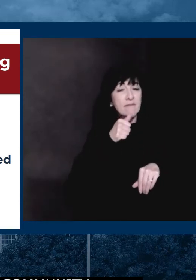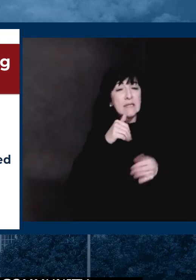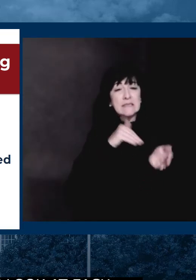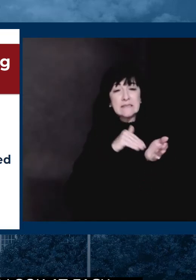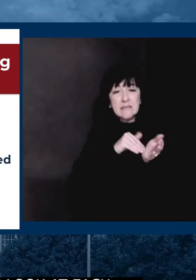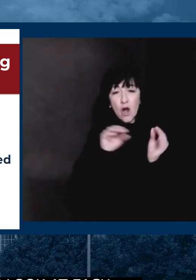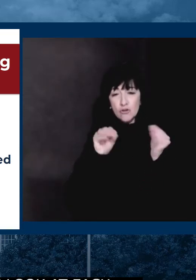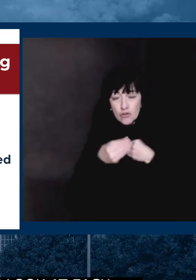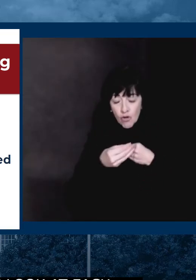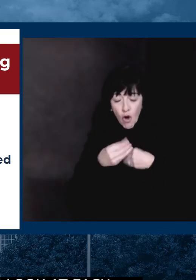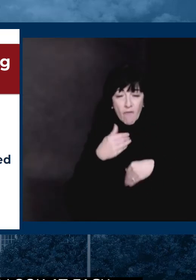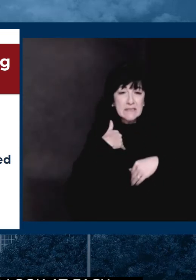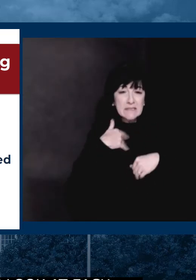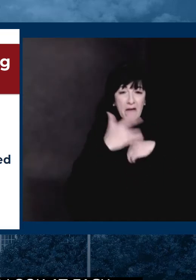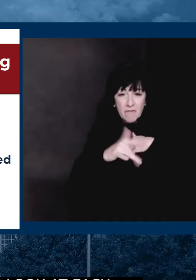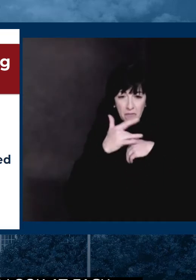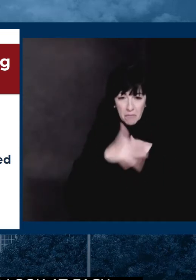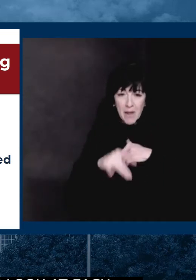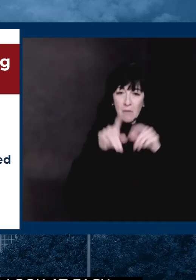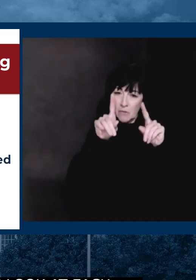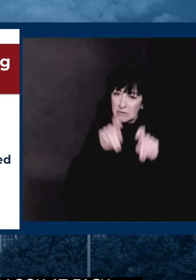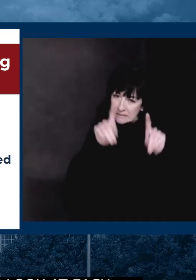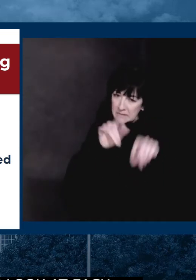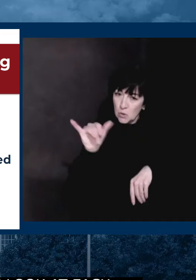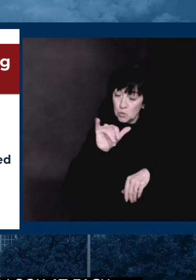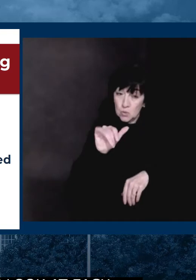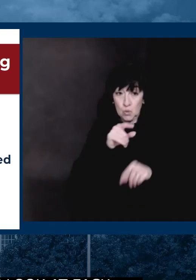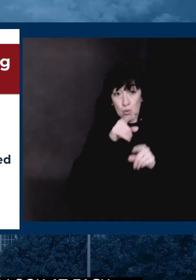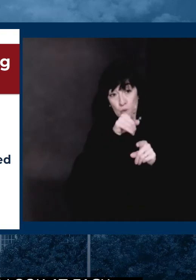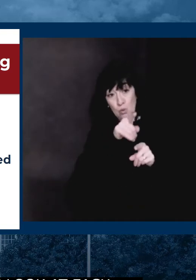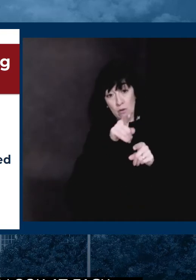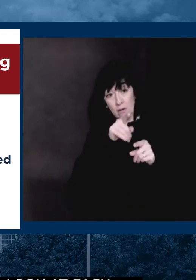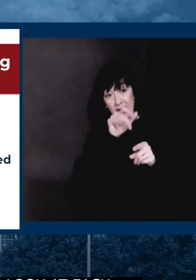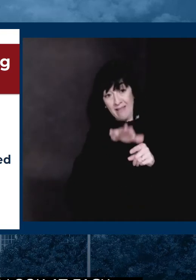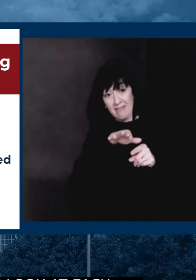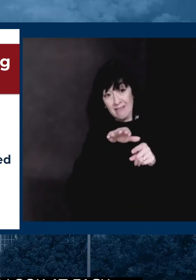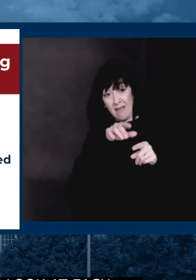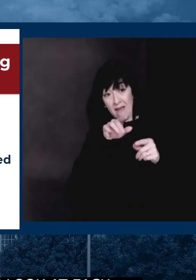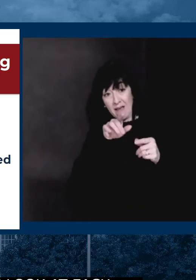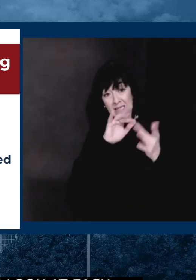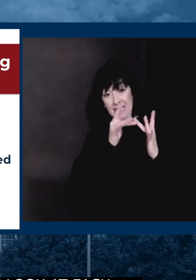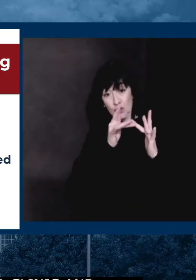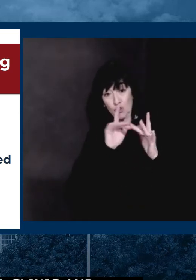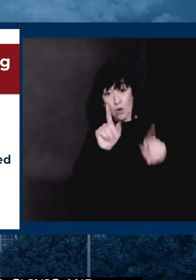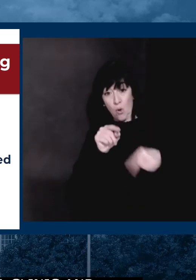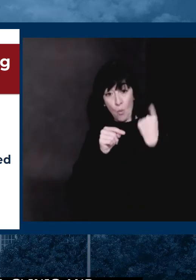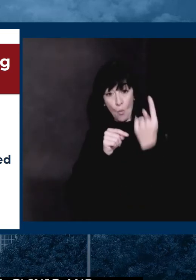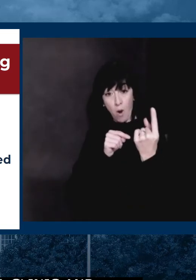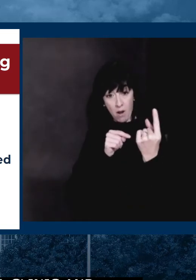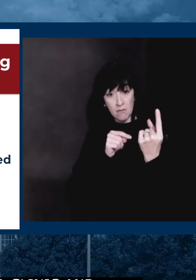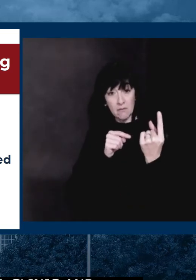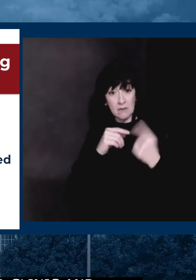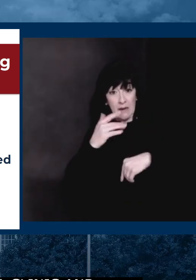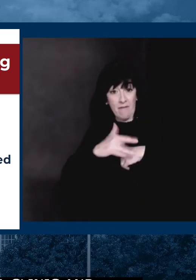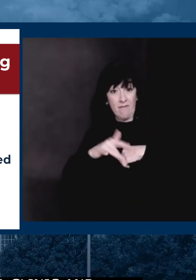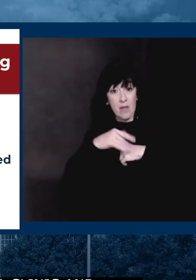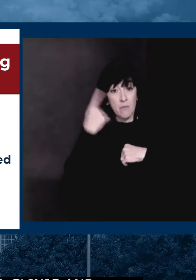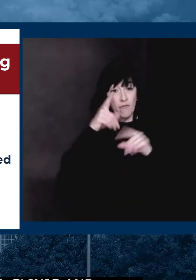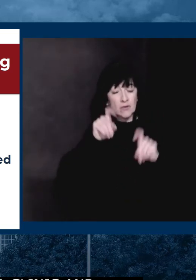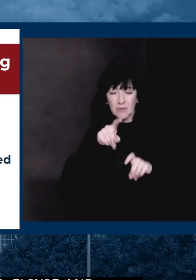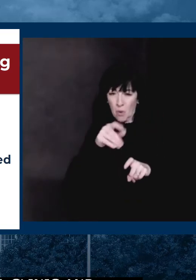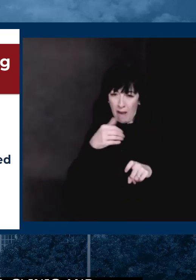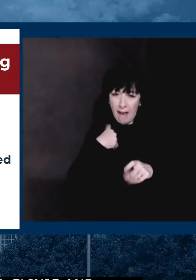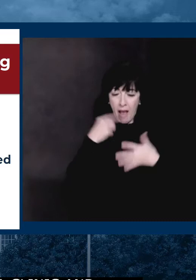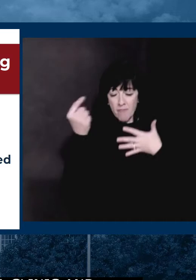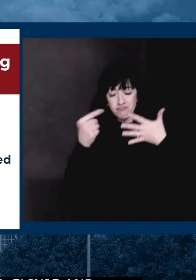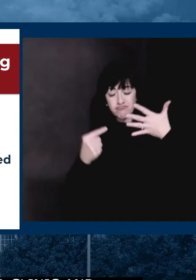clinic, different doctor offices, different labs. So testing is not the issue it was a few months ago. It's just finding out what works for you and is convenient